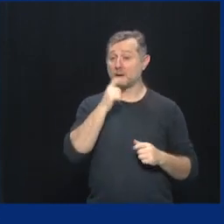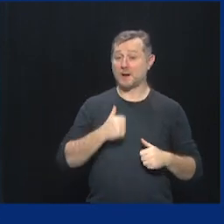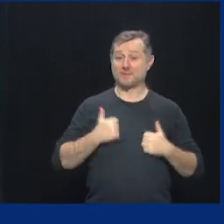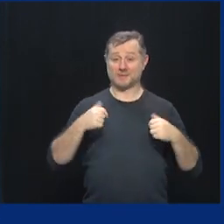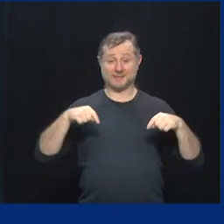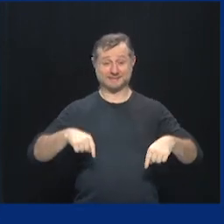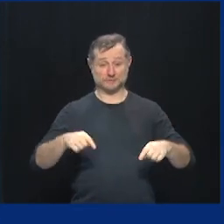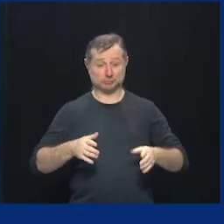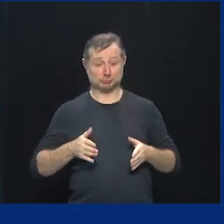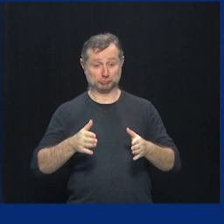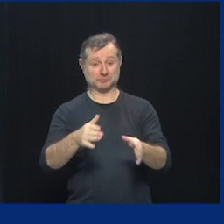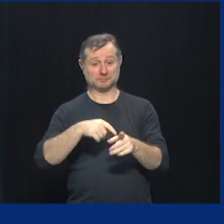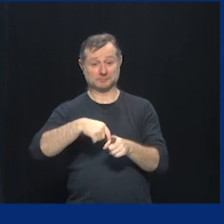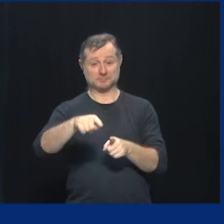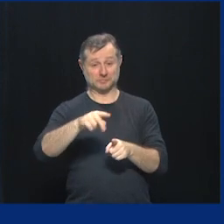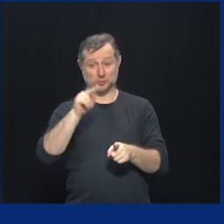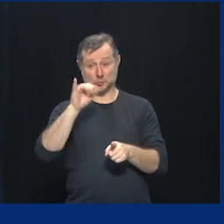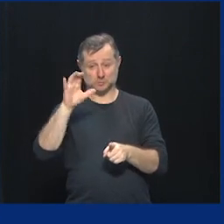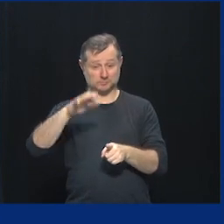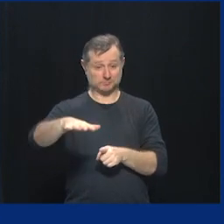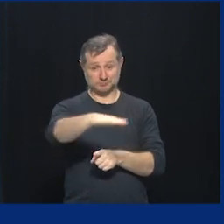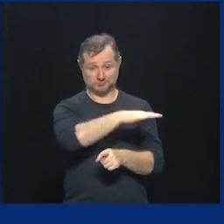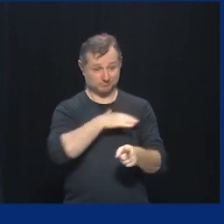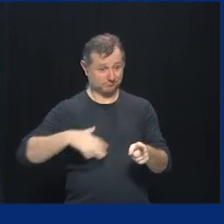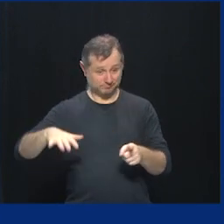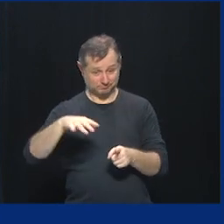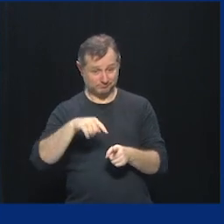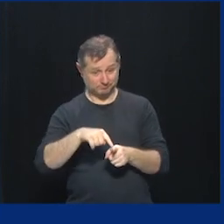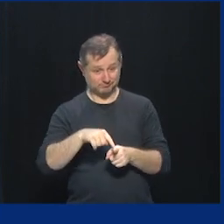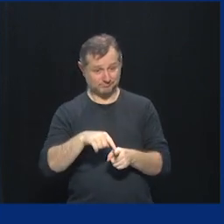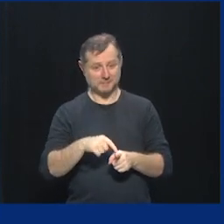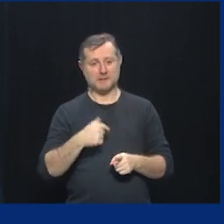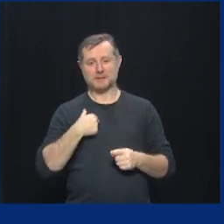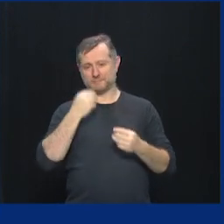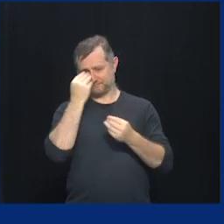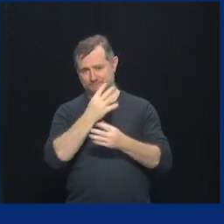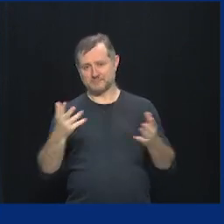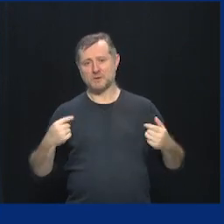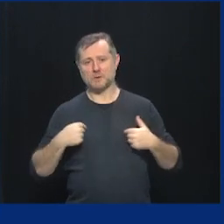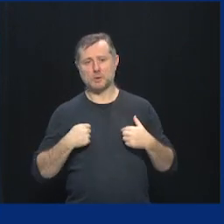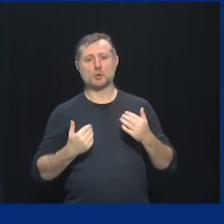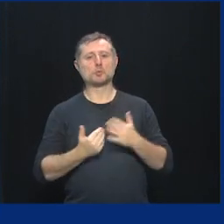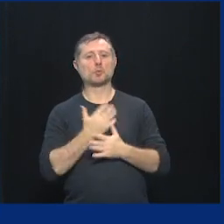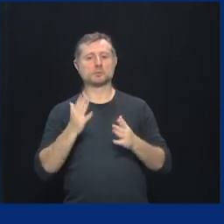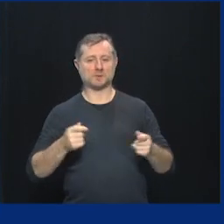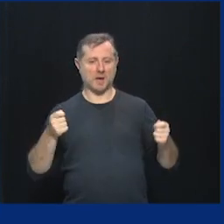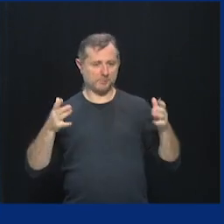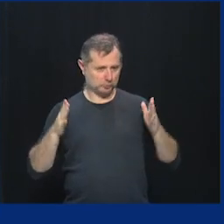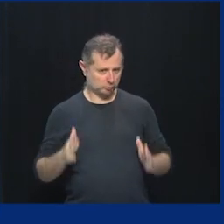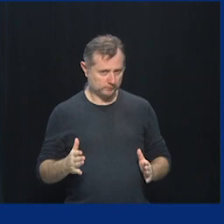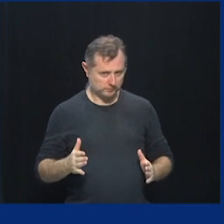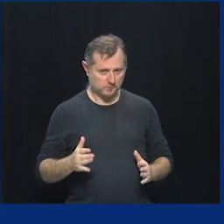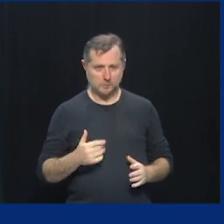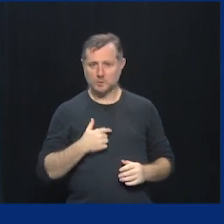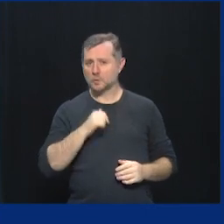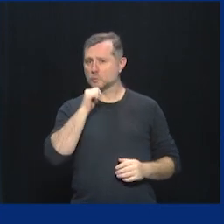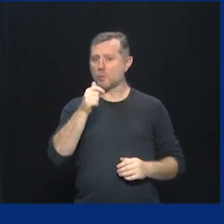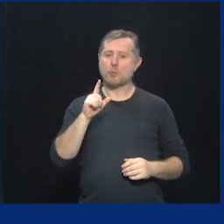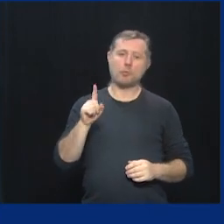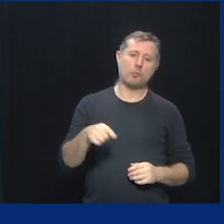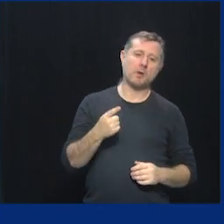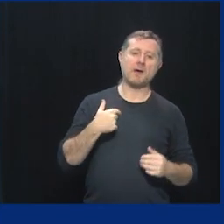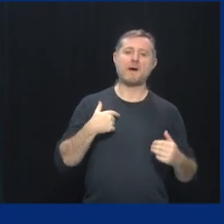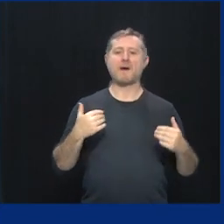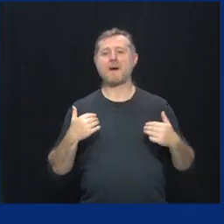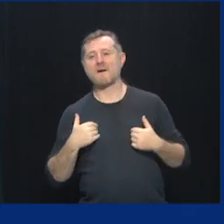of New York, I want them to know, a new administration, my administration, we don't govern by press conference. Yes, we're here today to